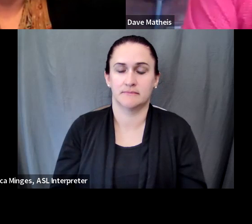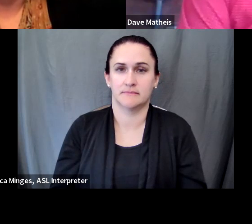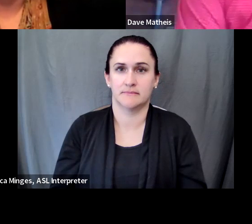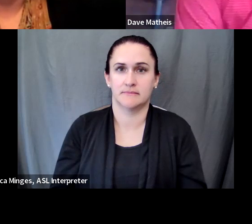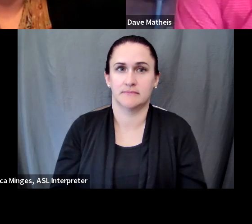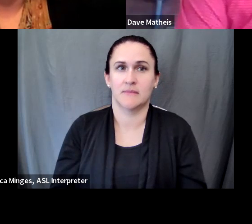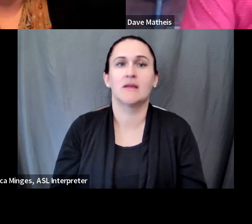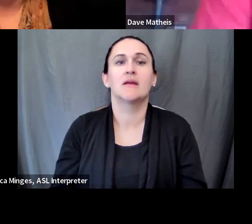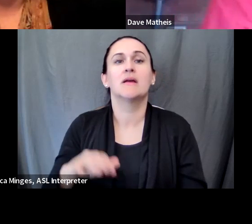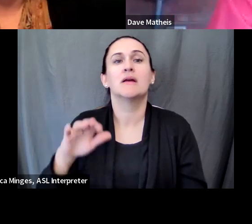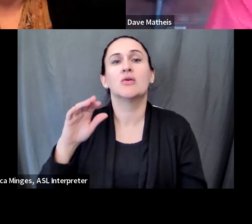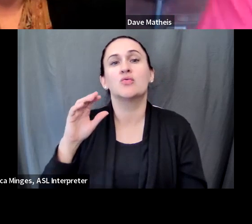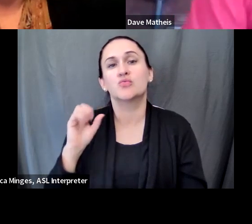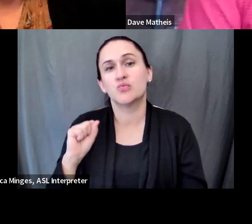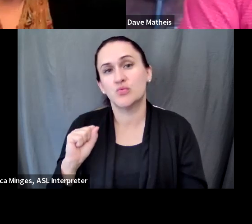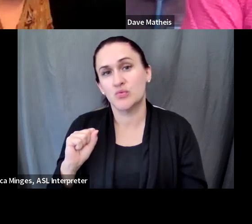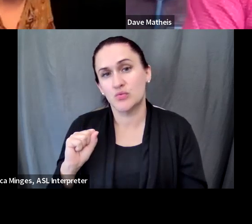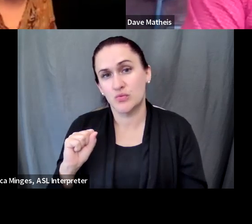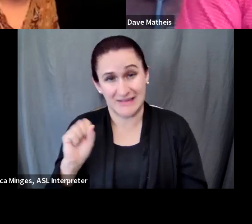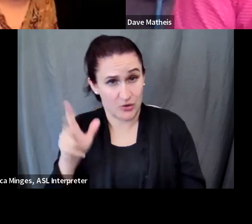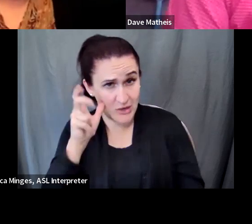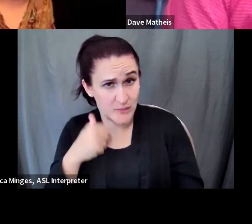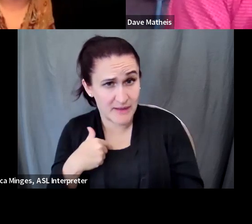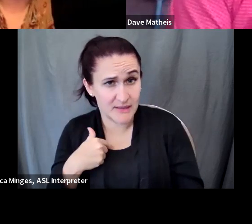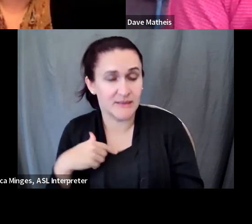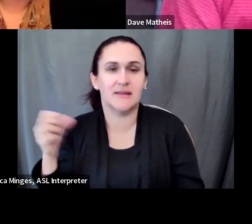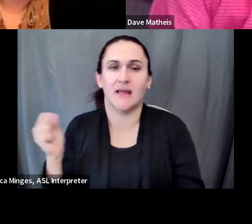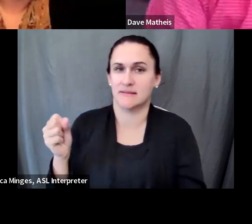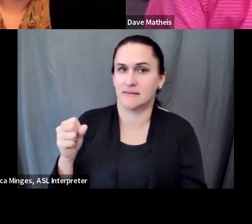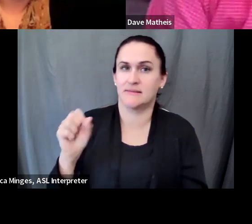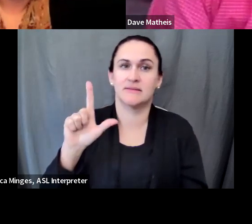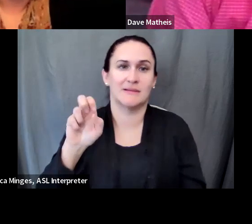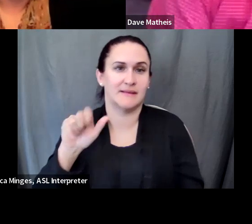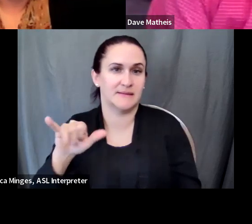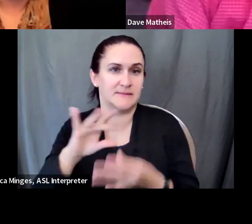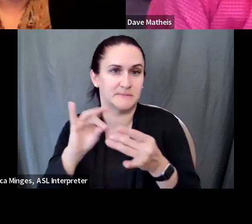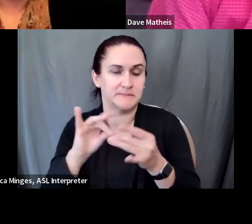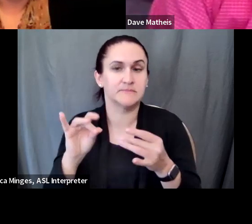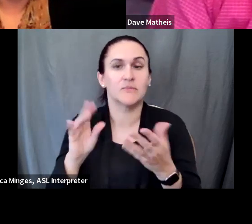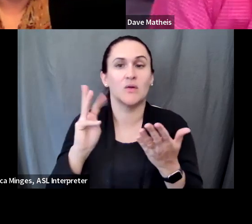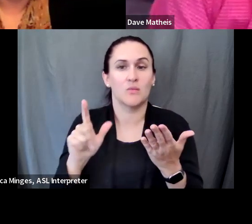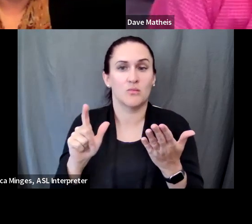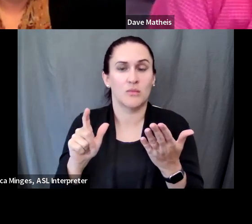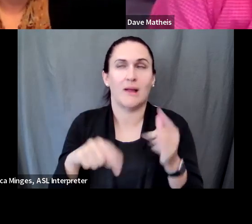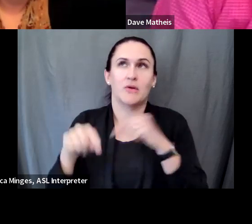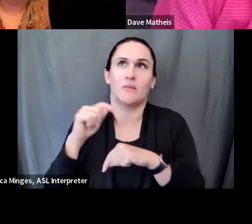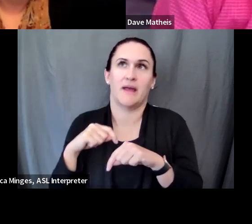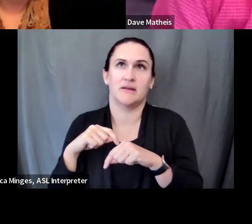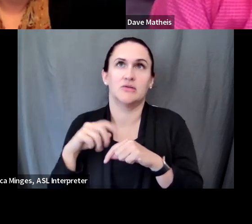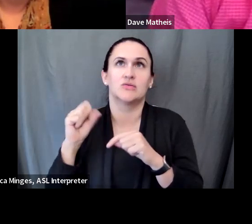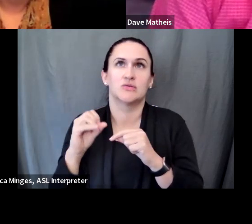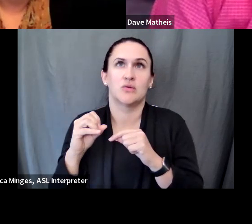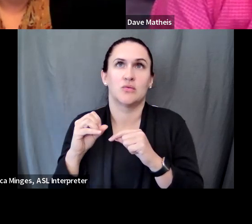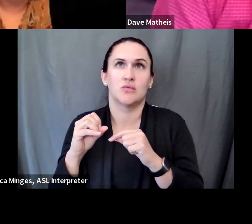So family, can you hear me? Yes. Okay, so family, let me back up. So the one